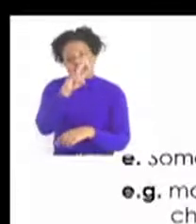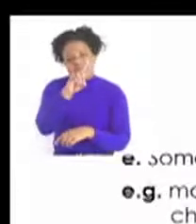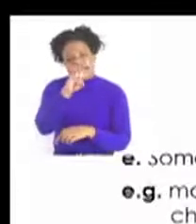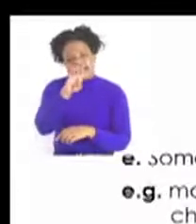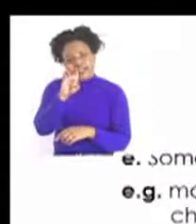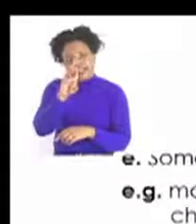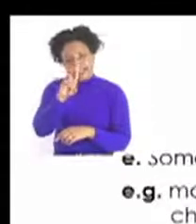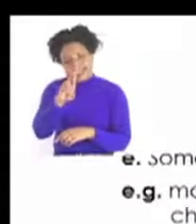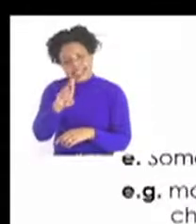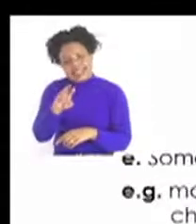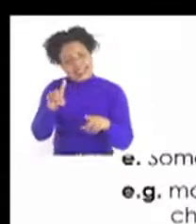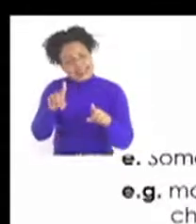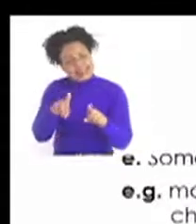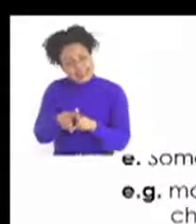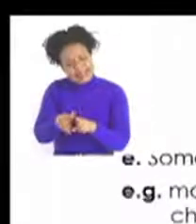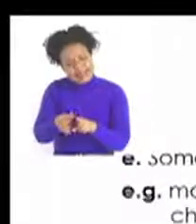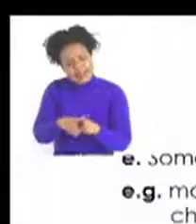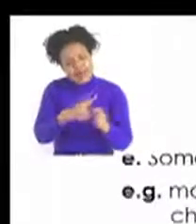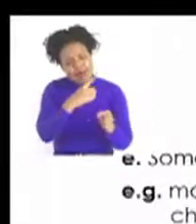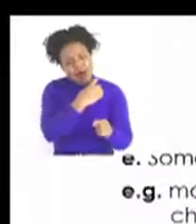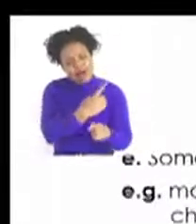series, series.